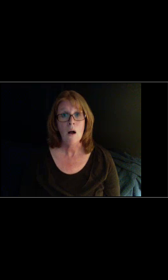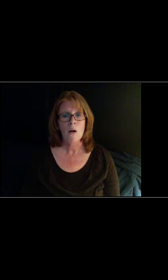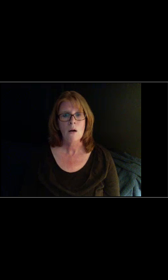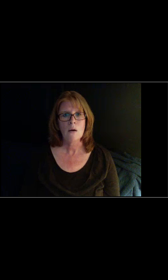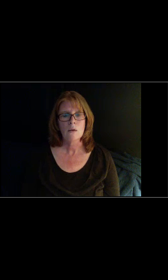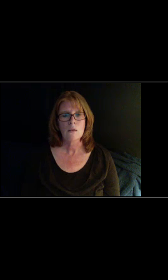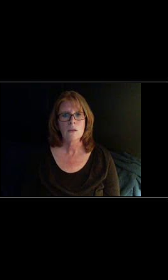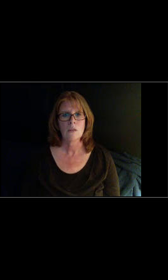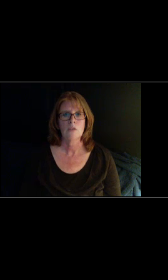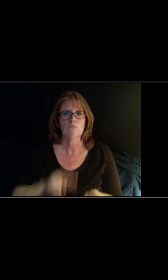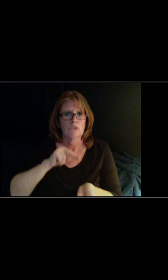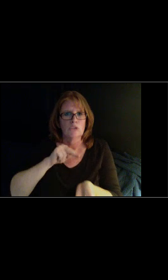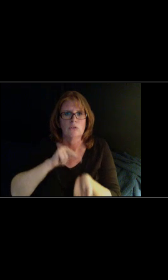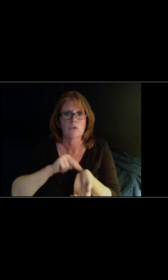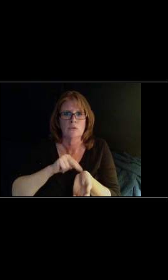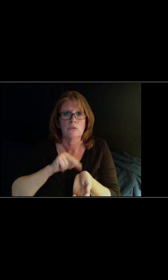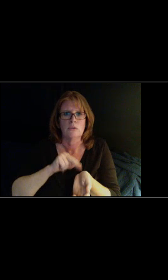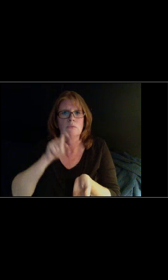Excellent.